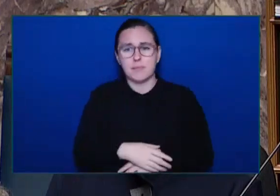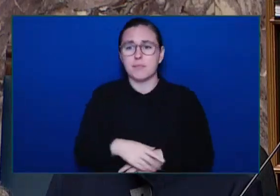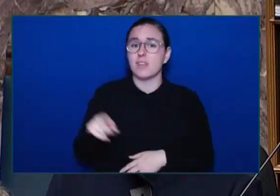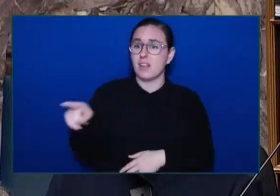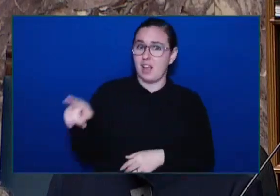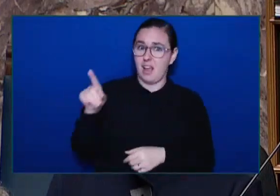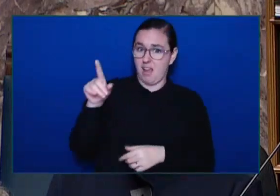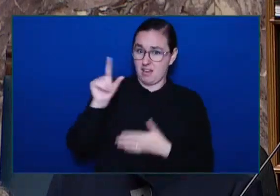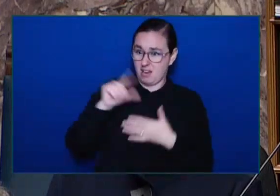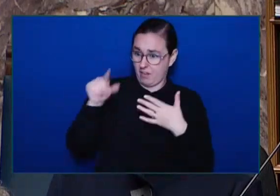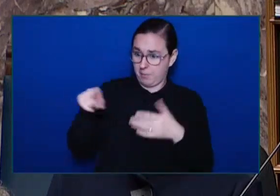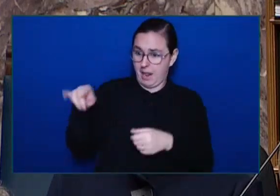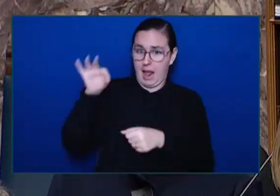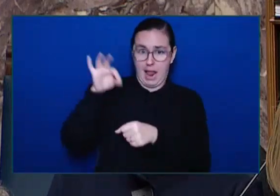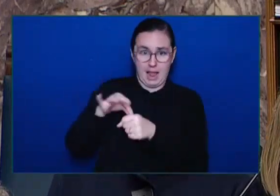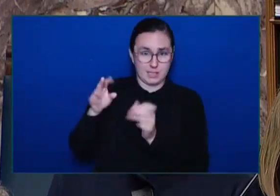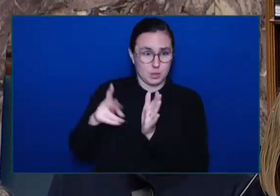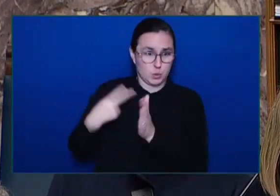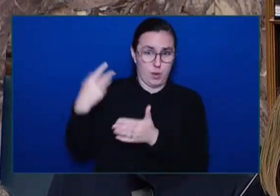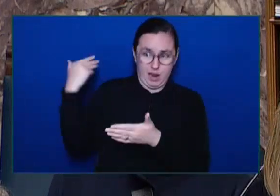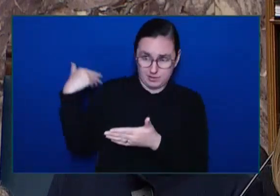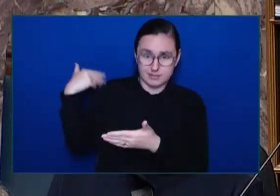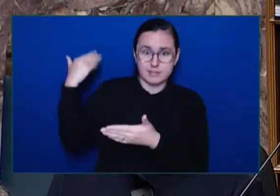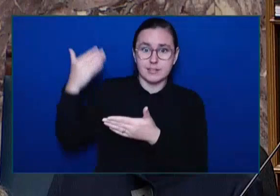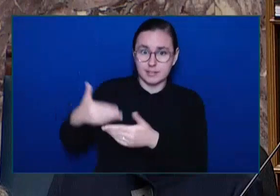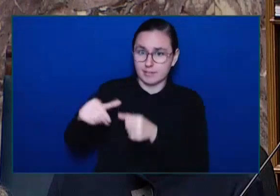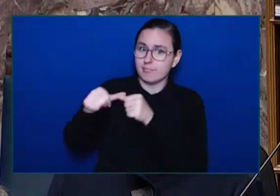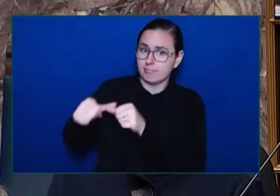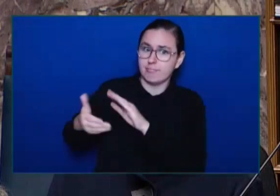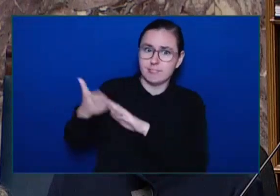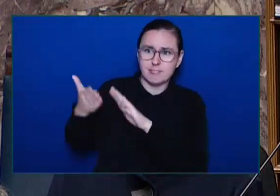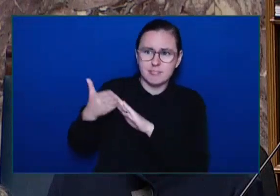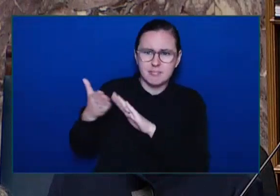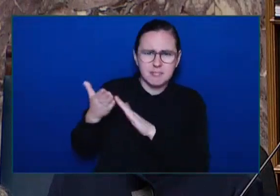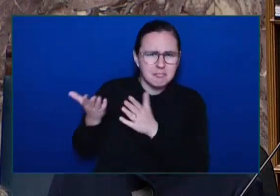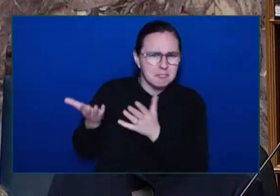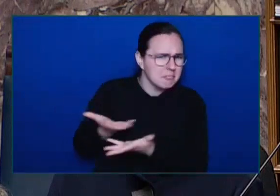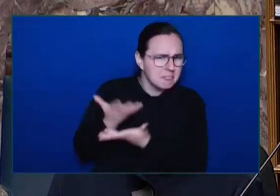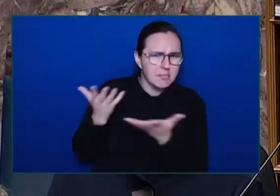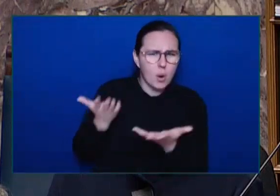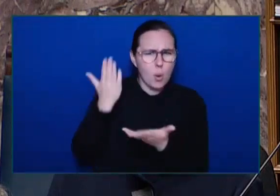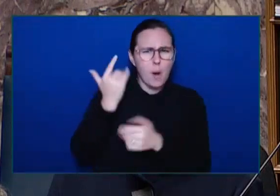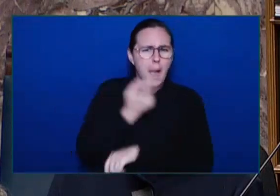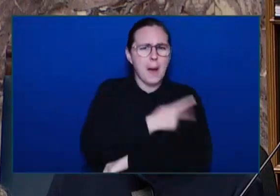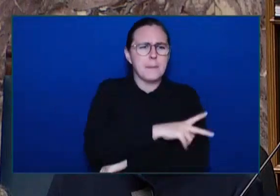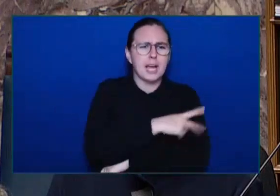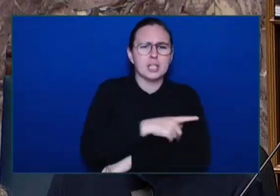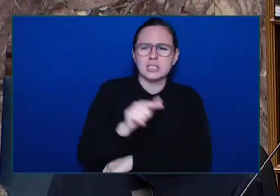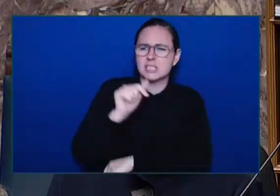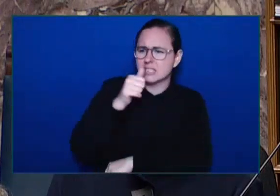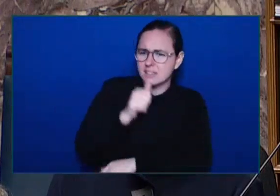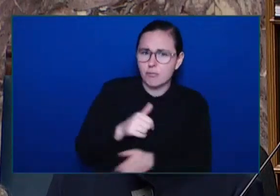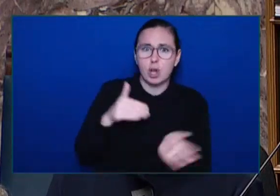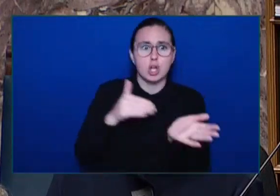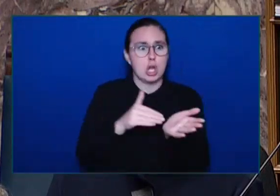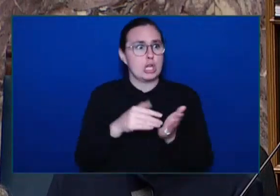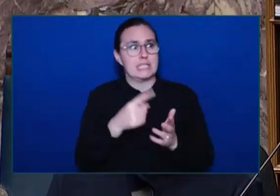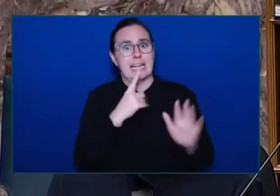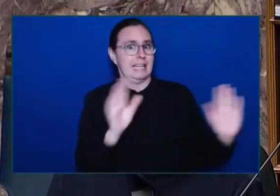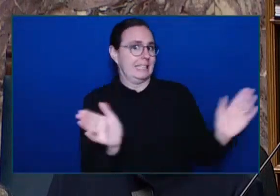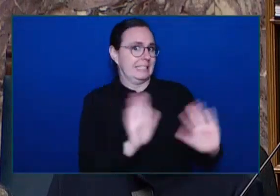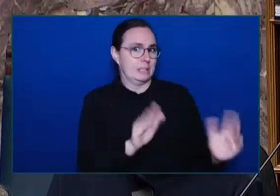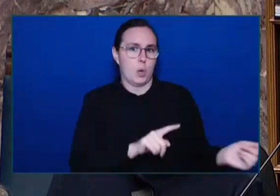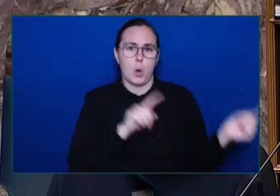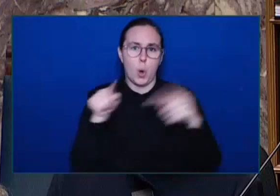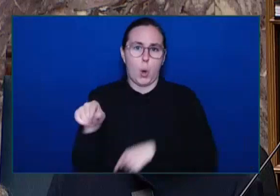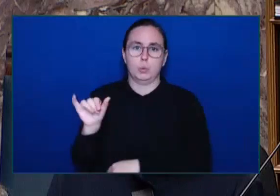having doctors say, don't go to that hospital? How much longer before British Columbians deserve the health